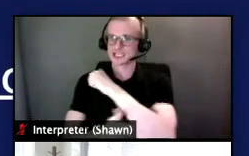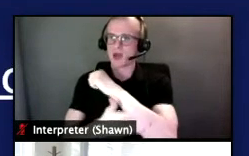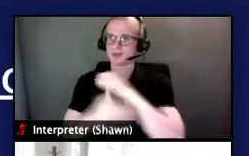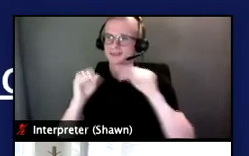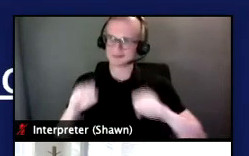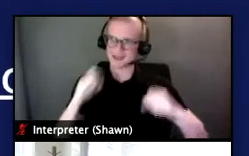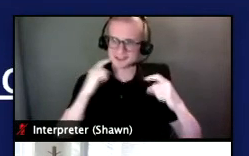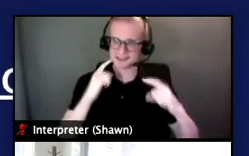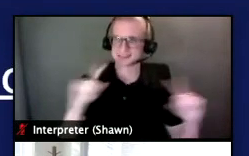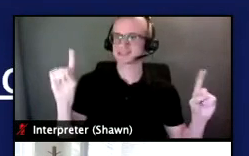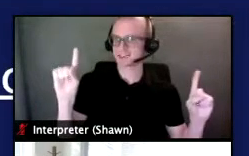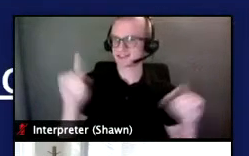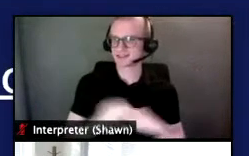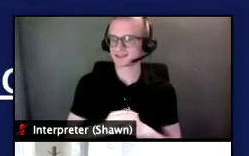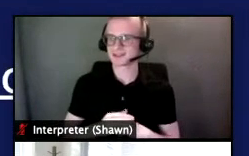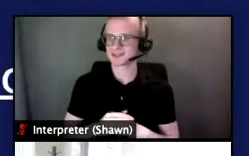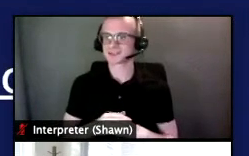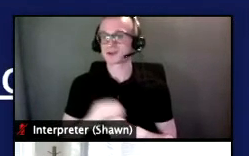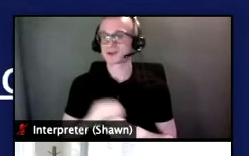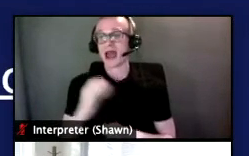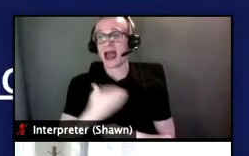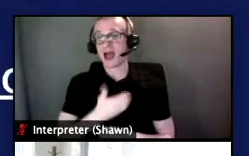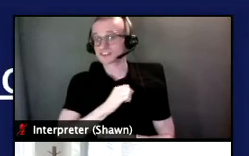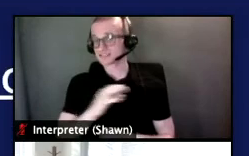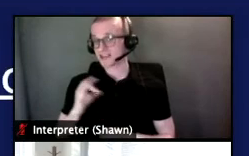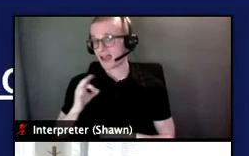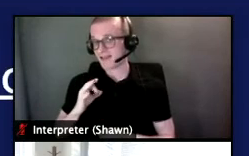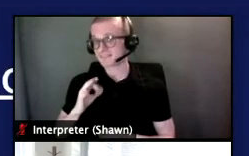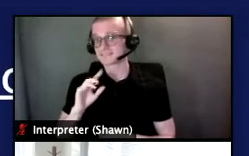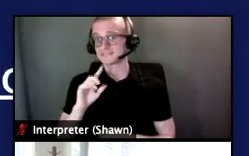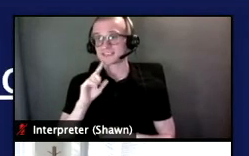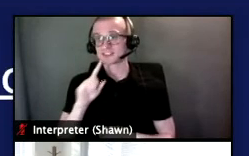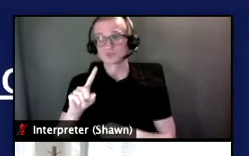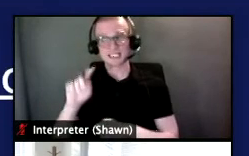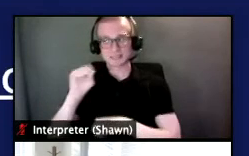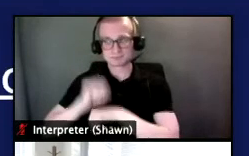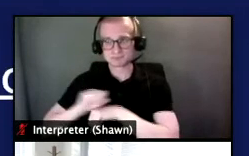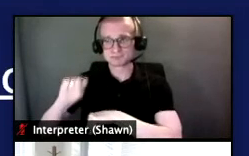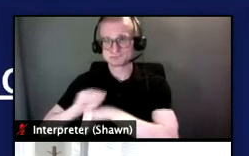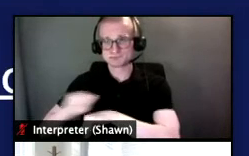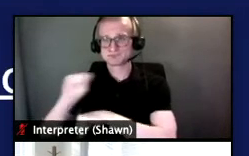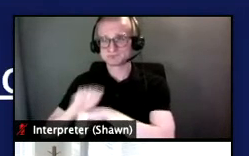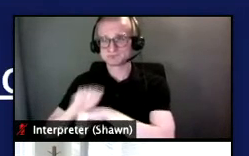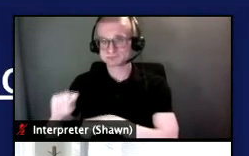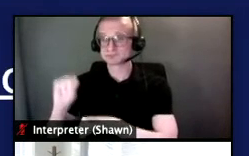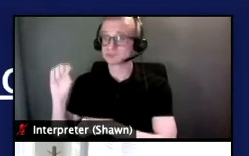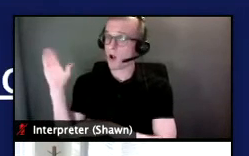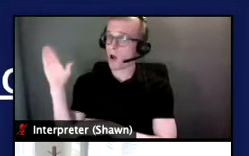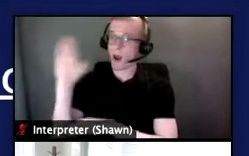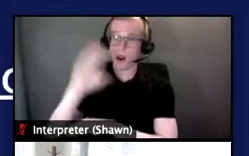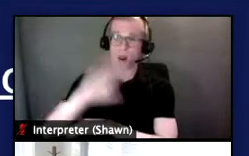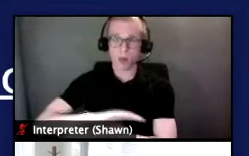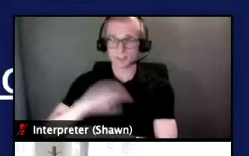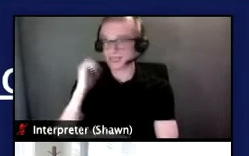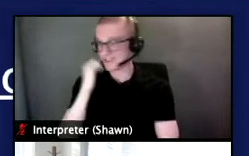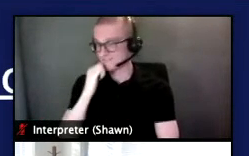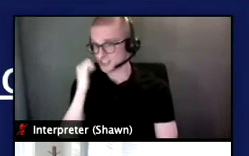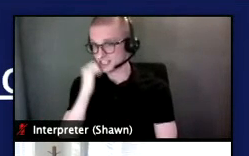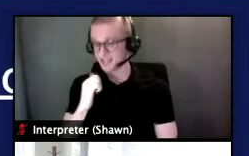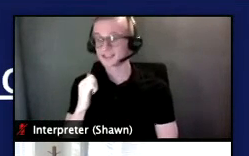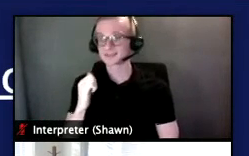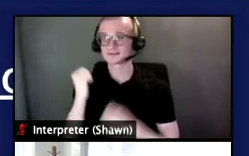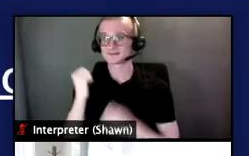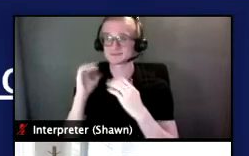we have staff that are working very, very busily all day, every day to connect with our different